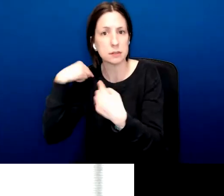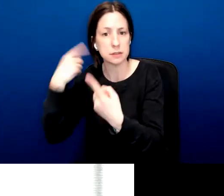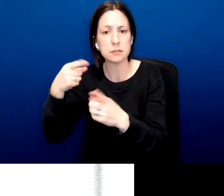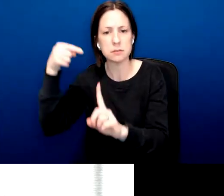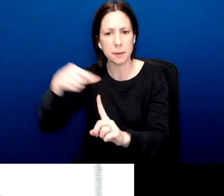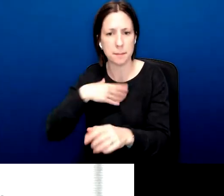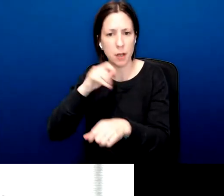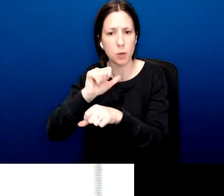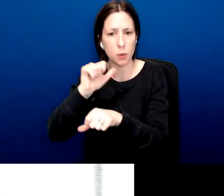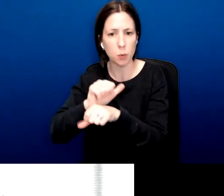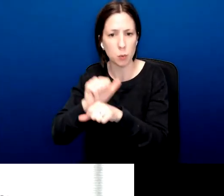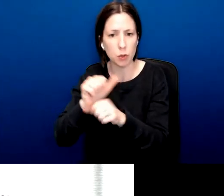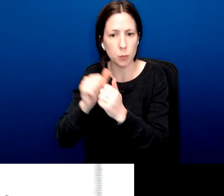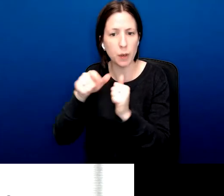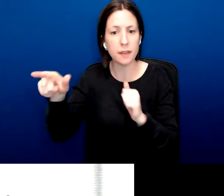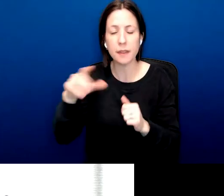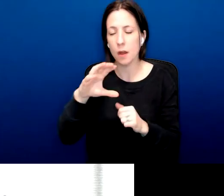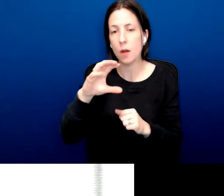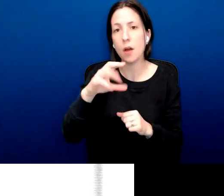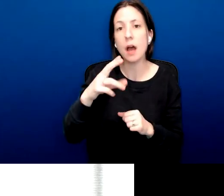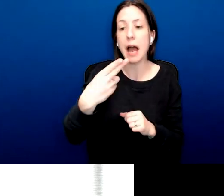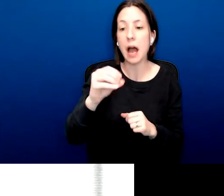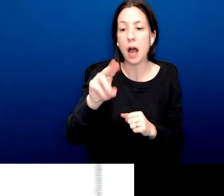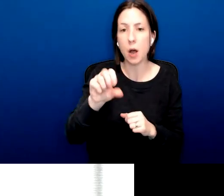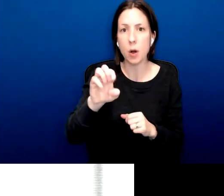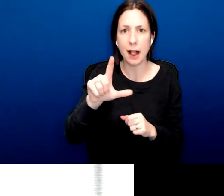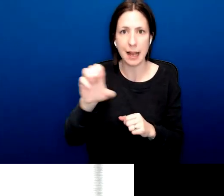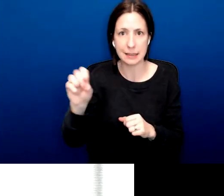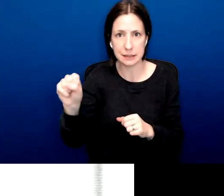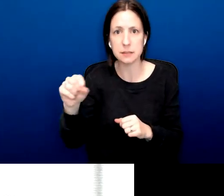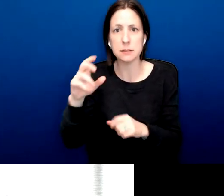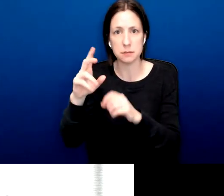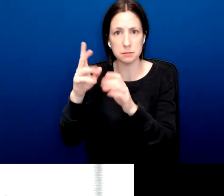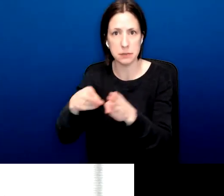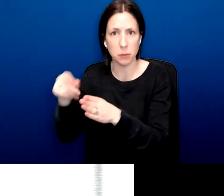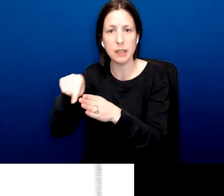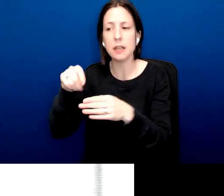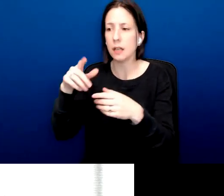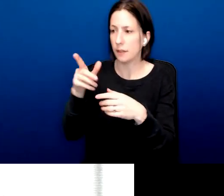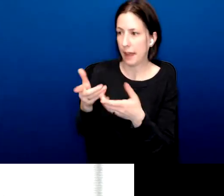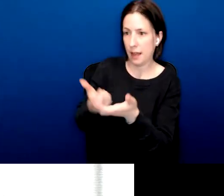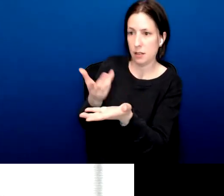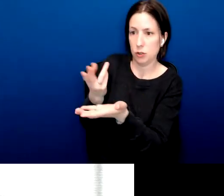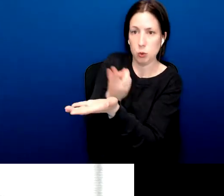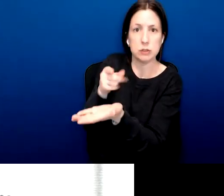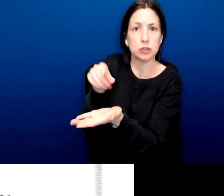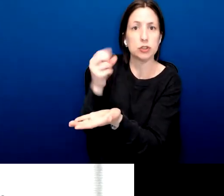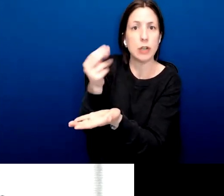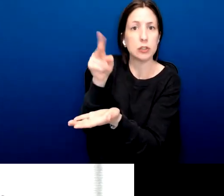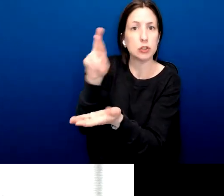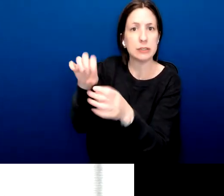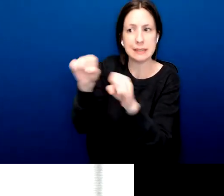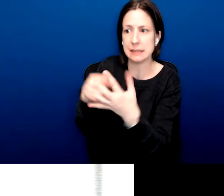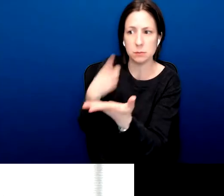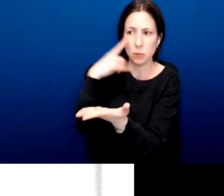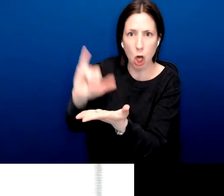with houseless individuals within the shelter system. But I use a couple of theories there, and this is not at